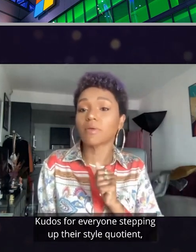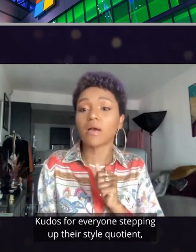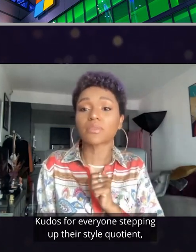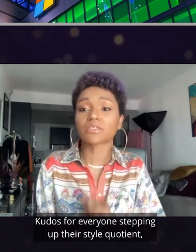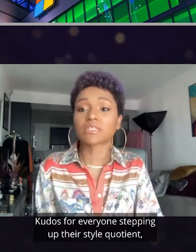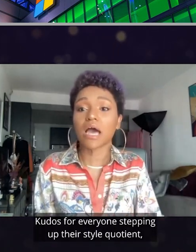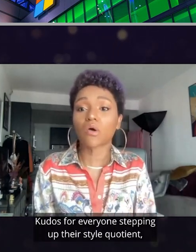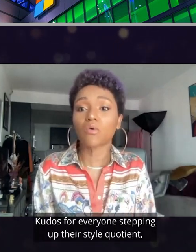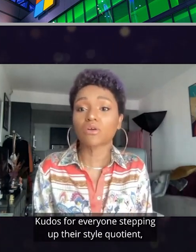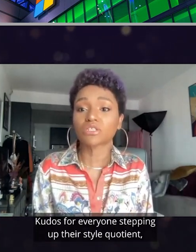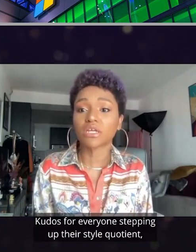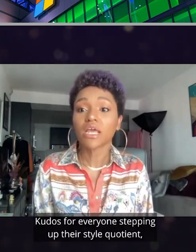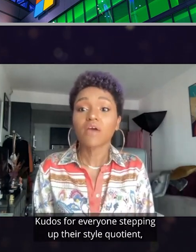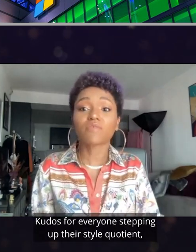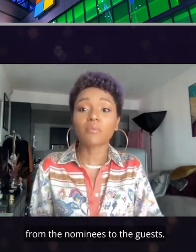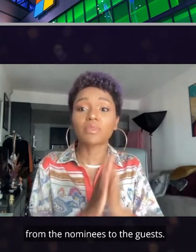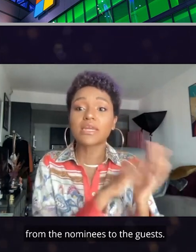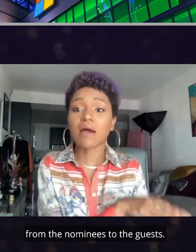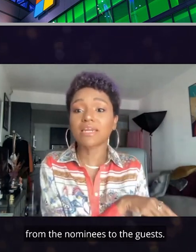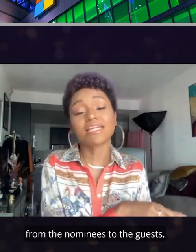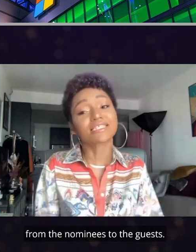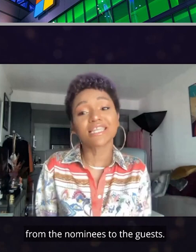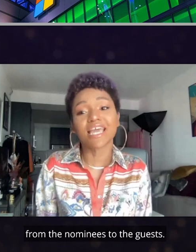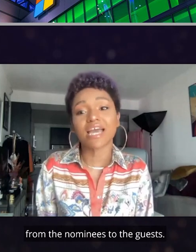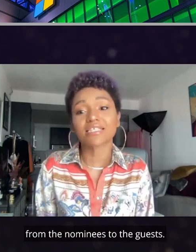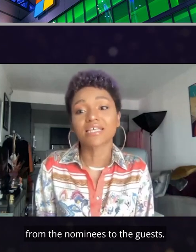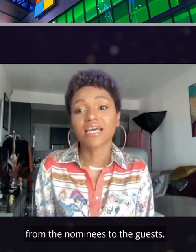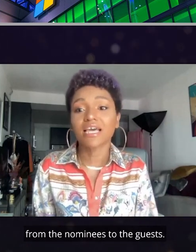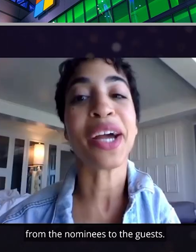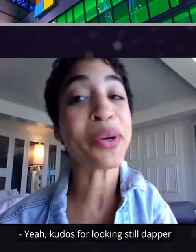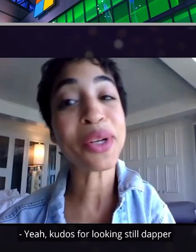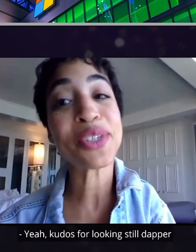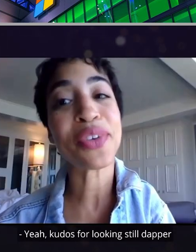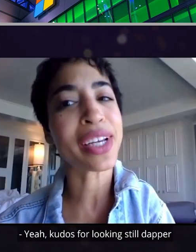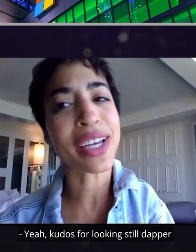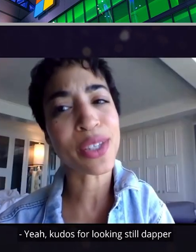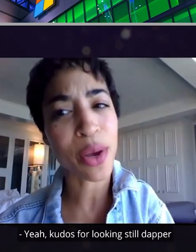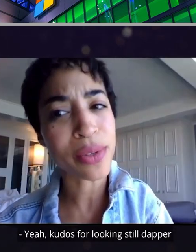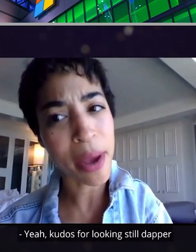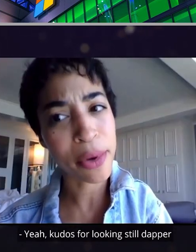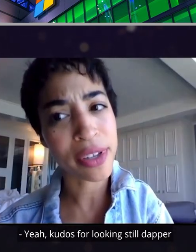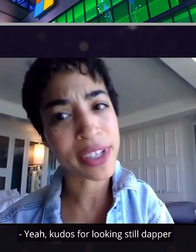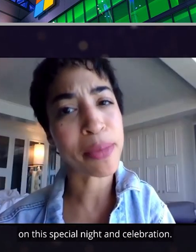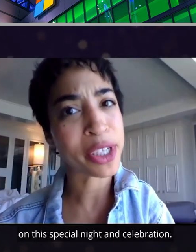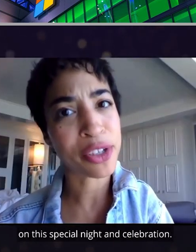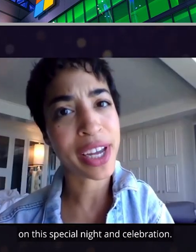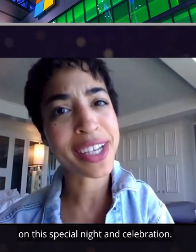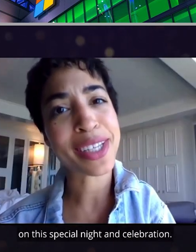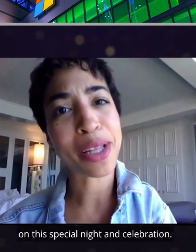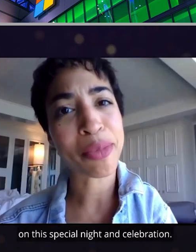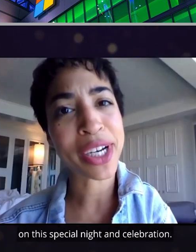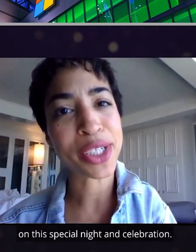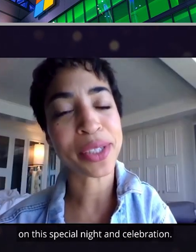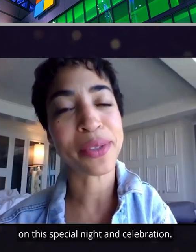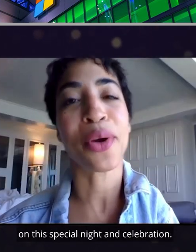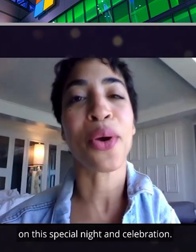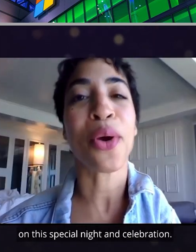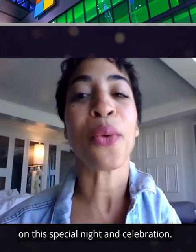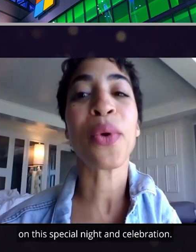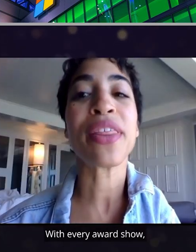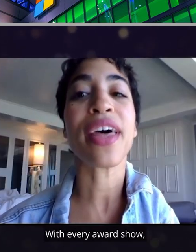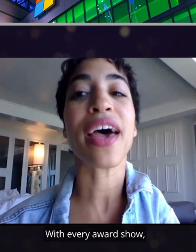everyone stepping up their style quotient from the nominees to the guests. Yeah, kudos for looking so dapper on this special night and